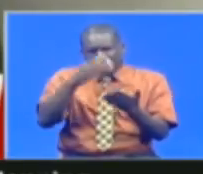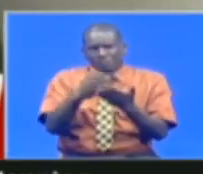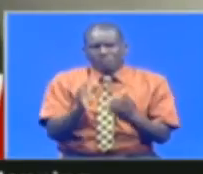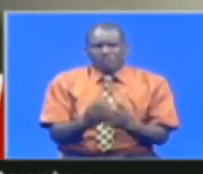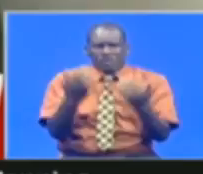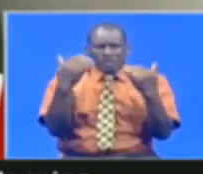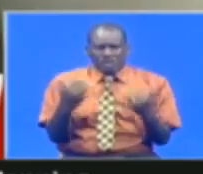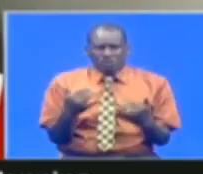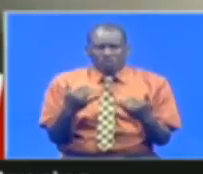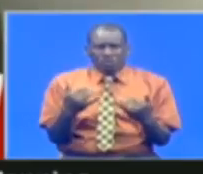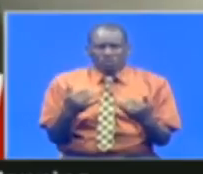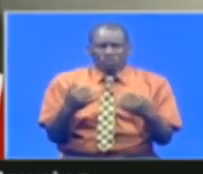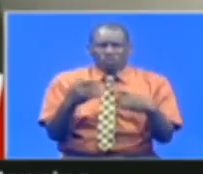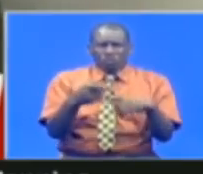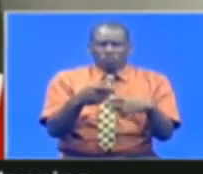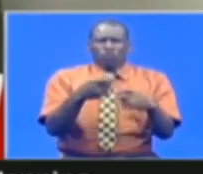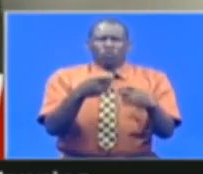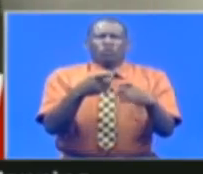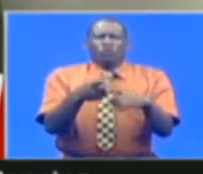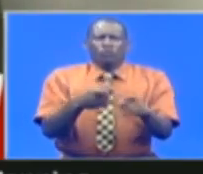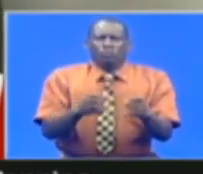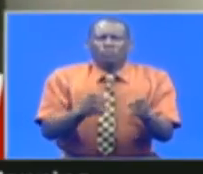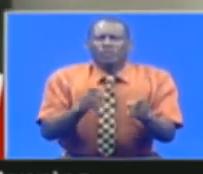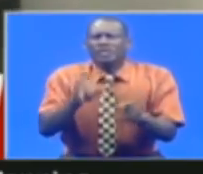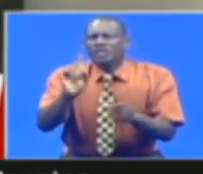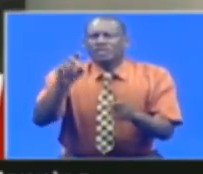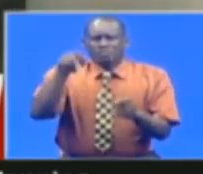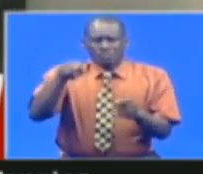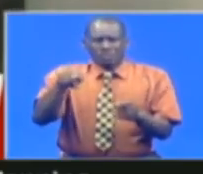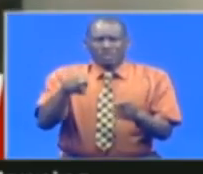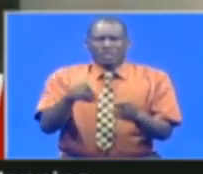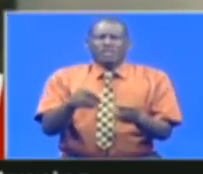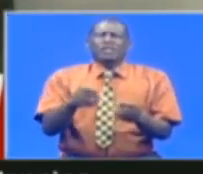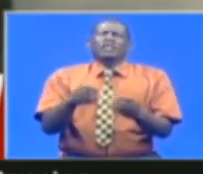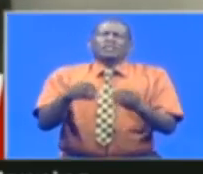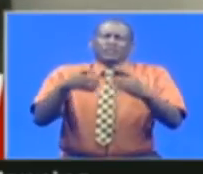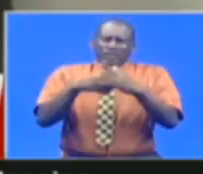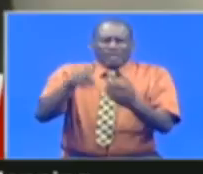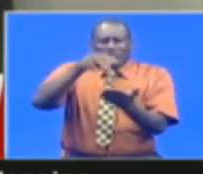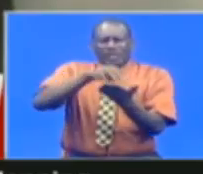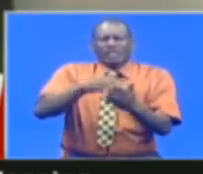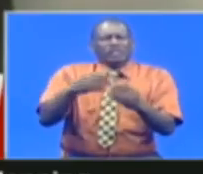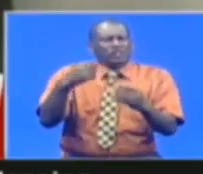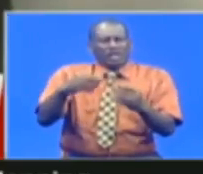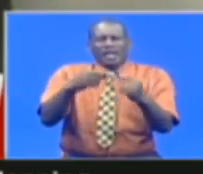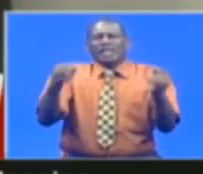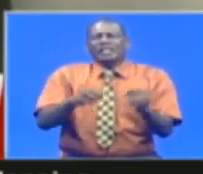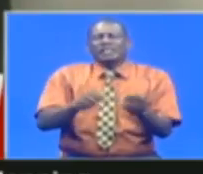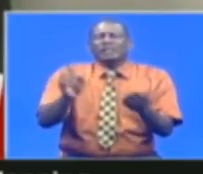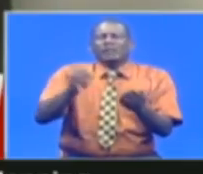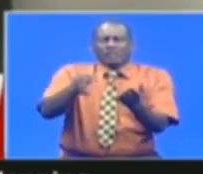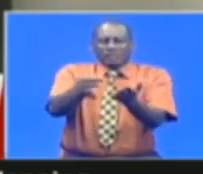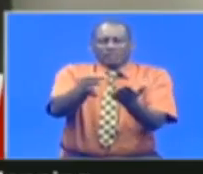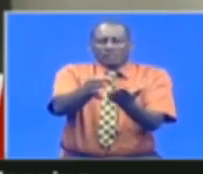Now, ever since the hammer by way of the Director of Public Prosecutions, Nurdin Haji, came down on Treasury Cabinet Secretary Henry Rotich